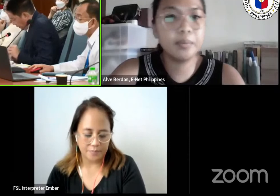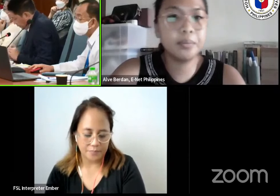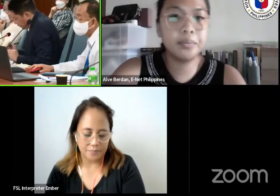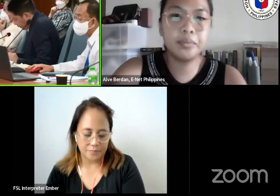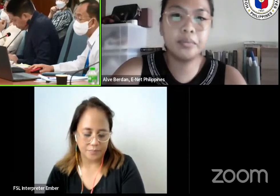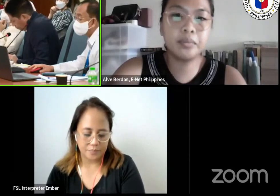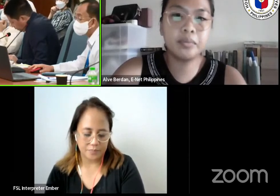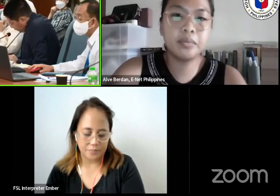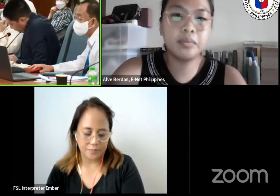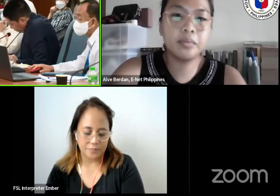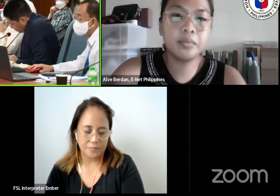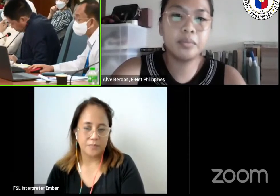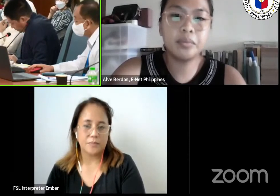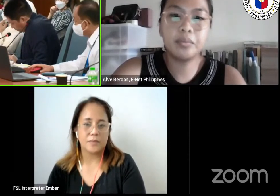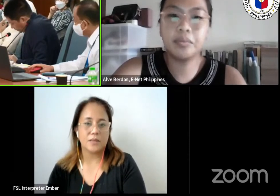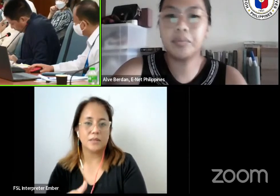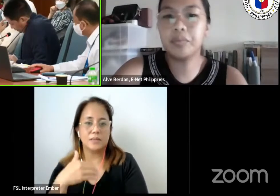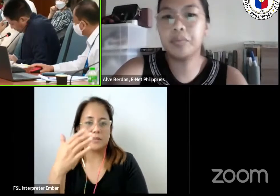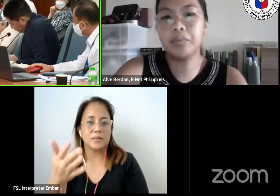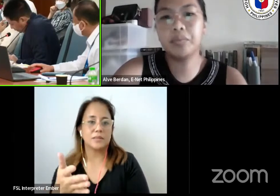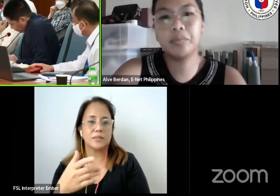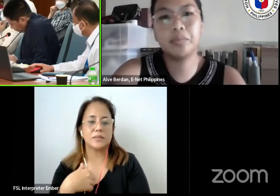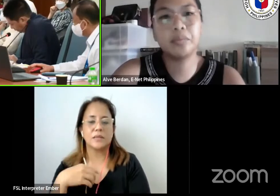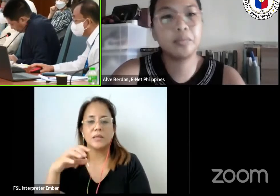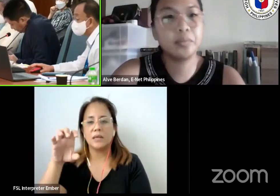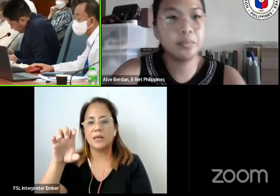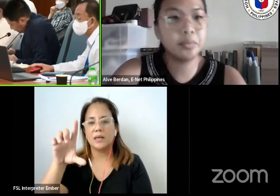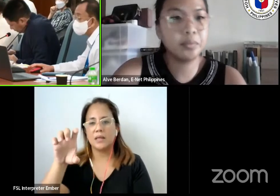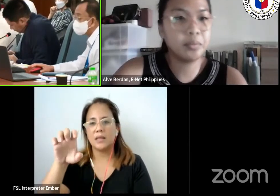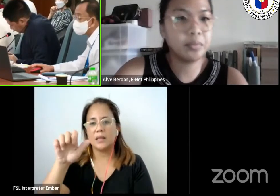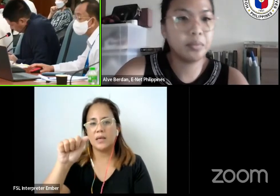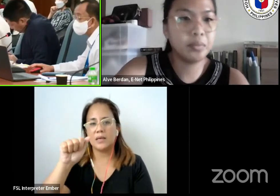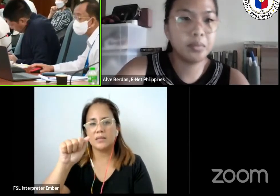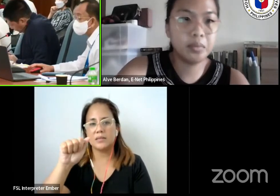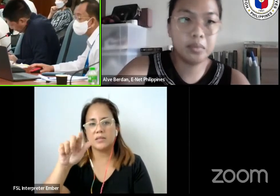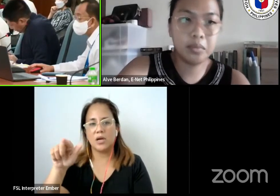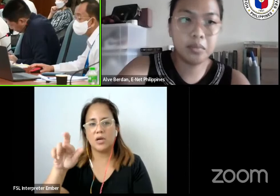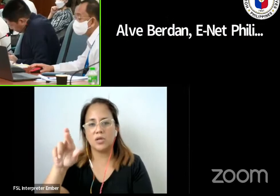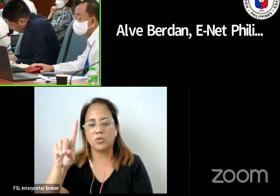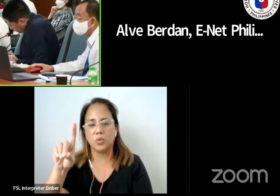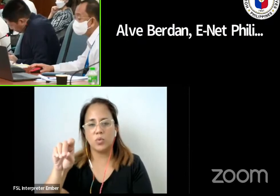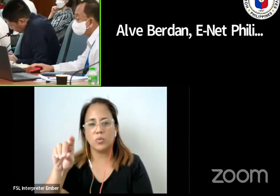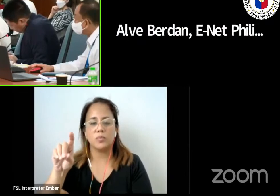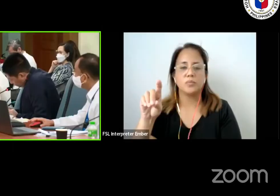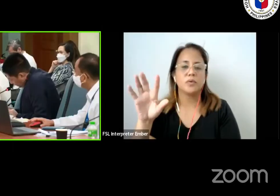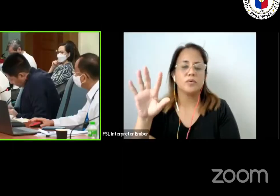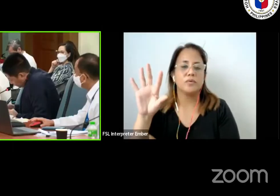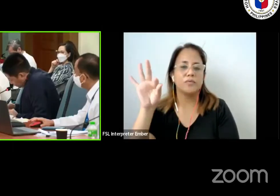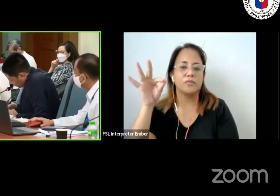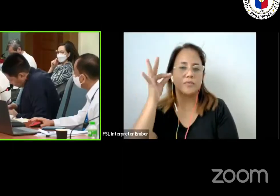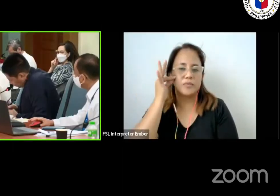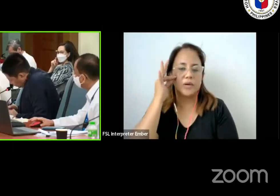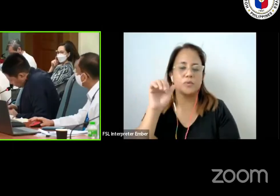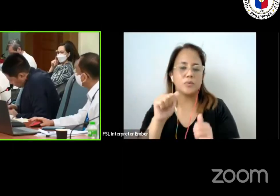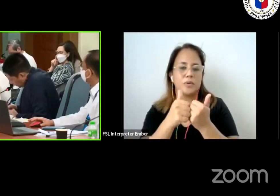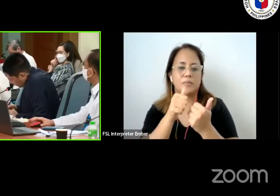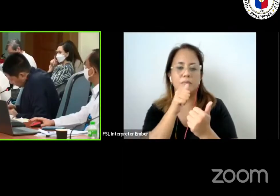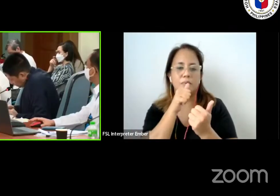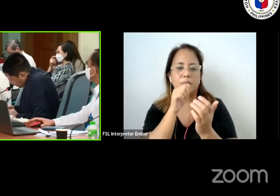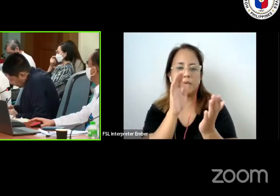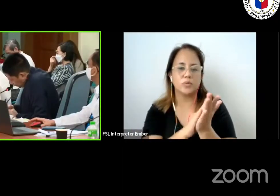Thank you. The next one is Mr. Eleazardo Casilag, Federation of Association of Private